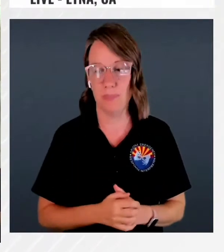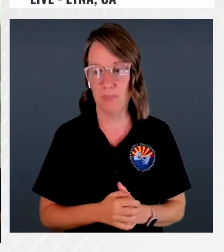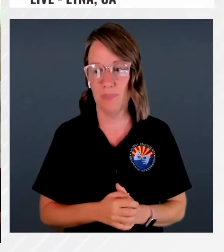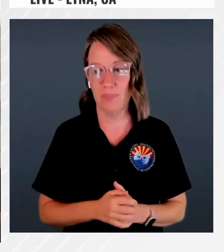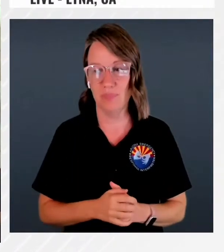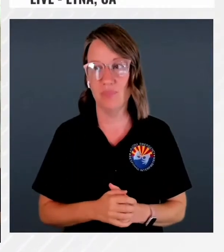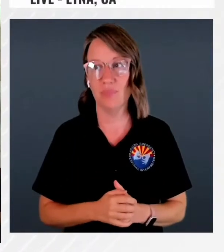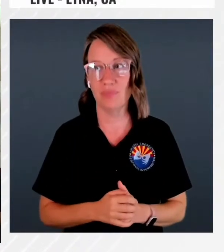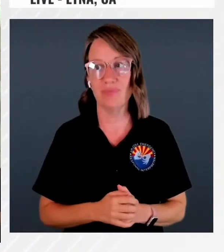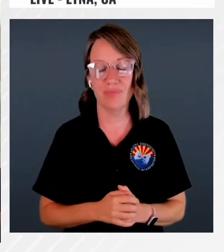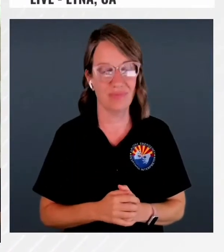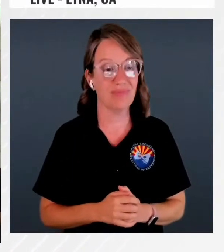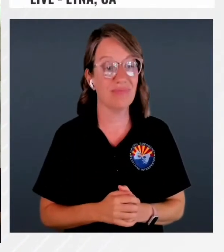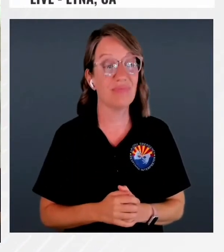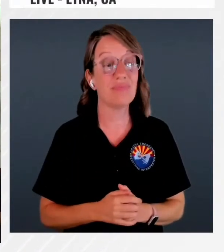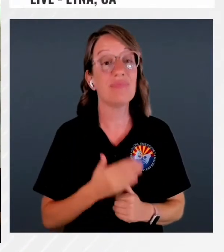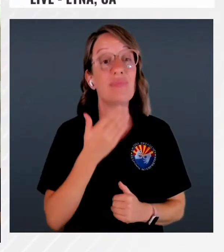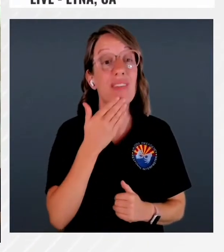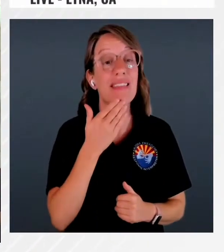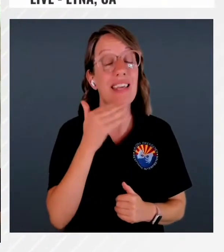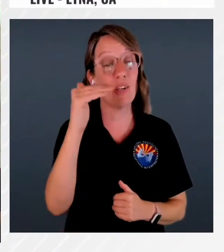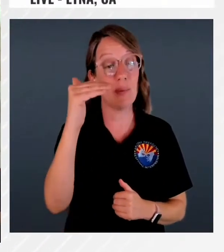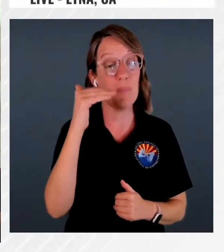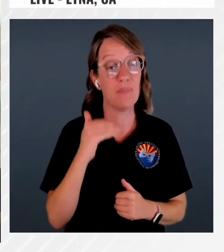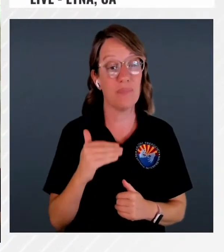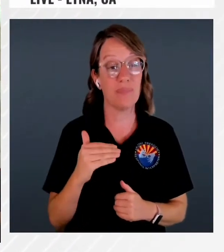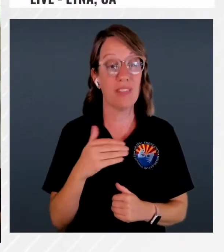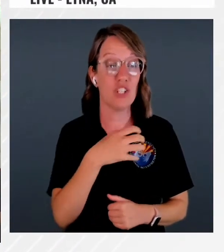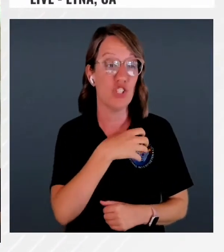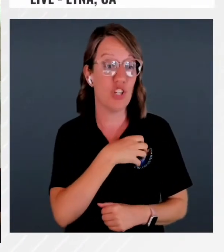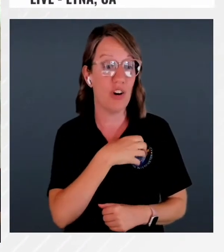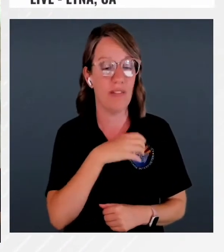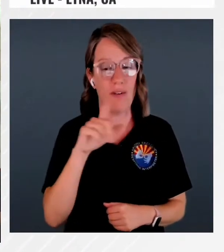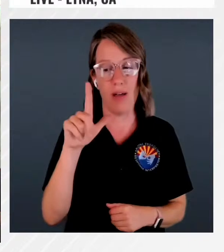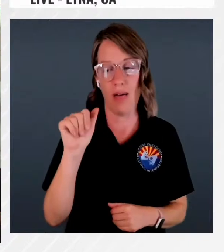Thank you. Next up, we're going to have a word from Sheriff LaRue.